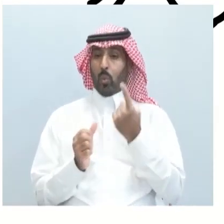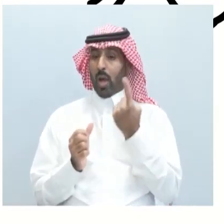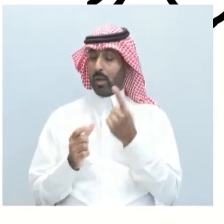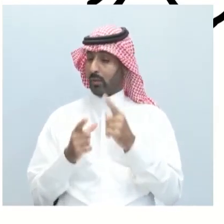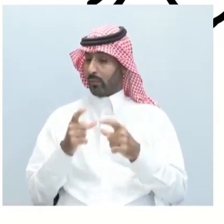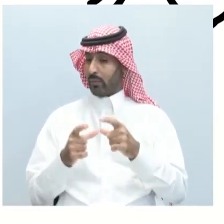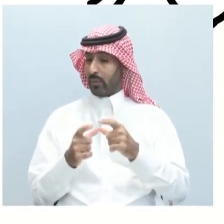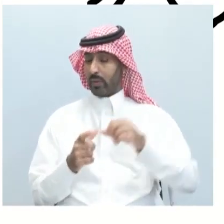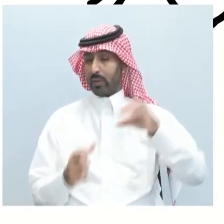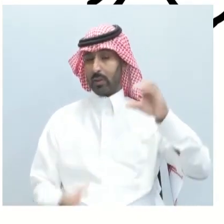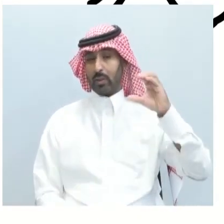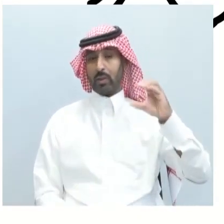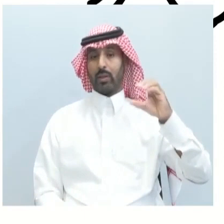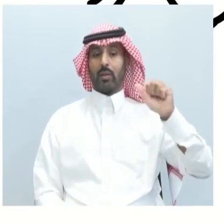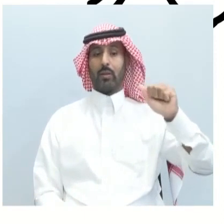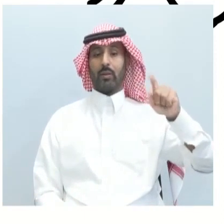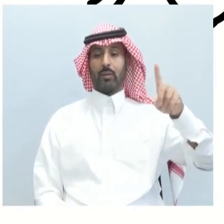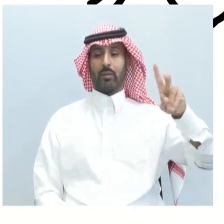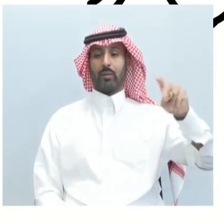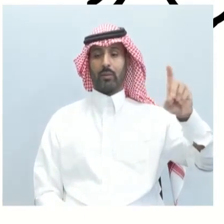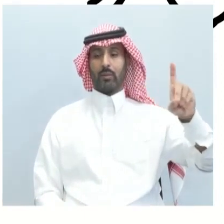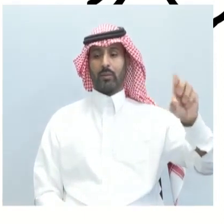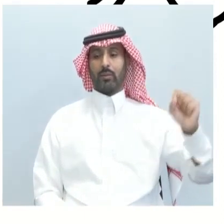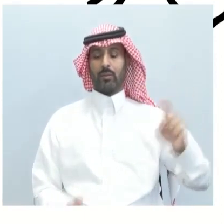the Canadian Board of Pediatric Surgeons.